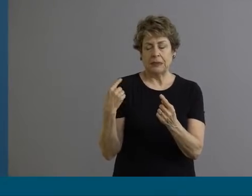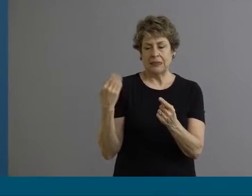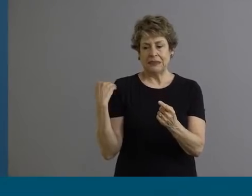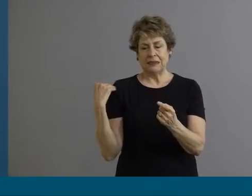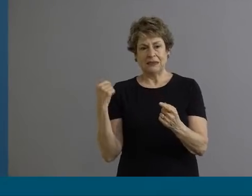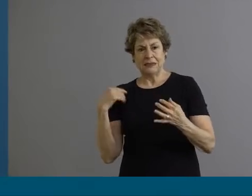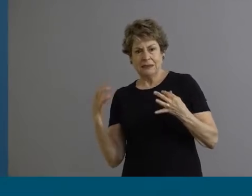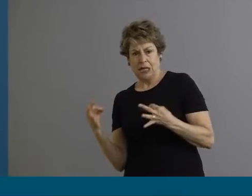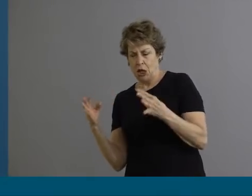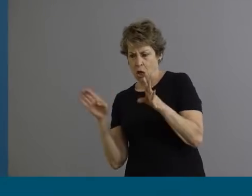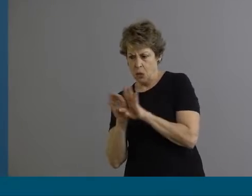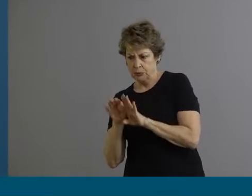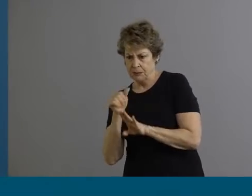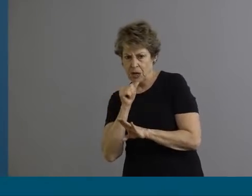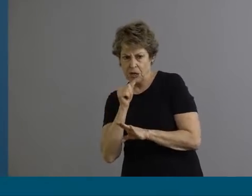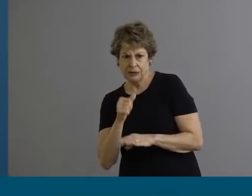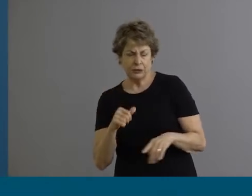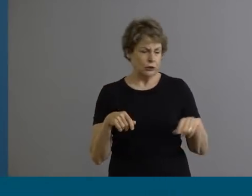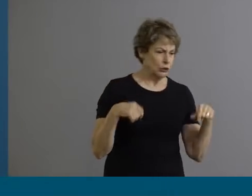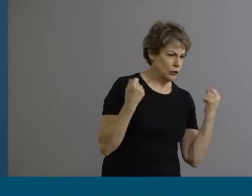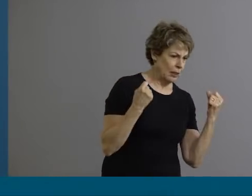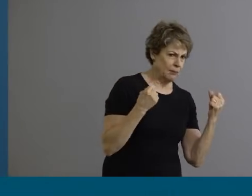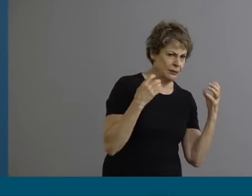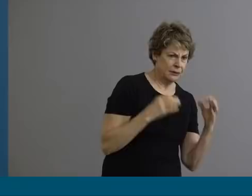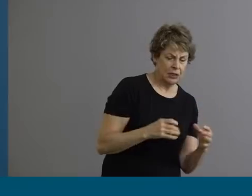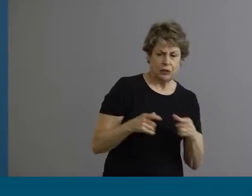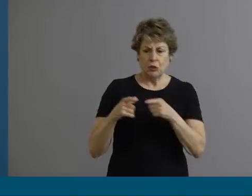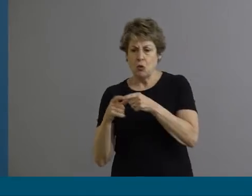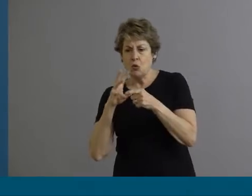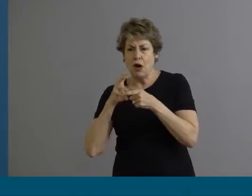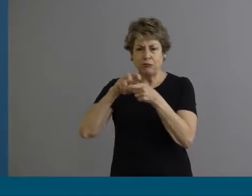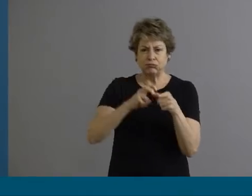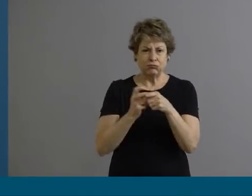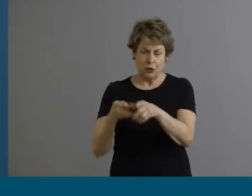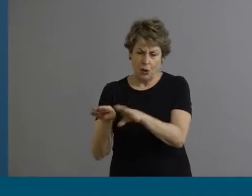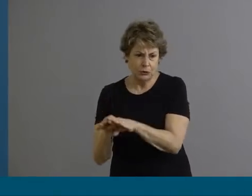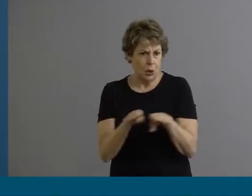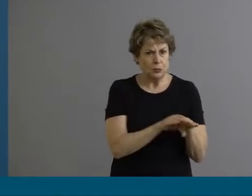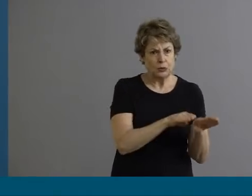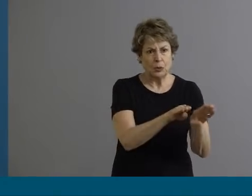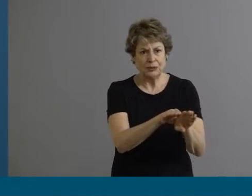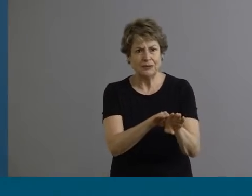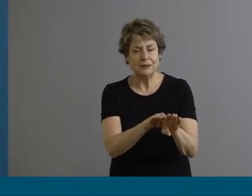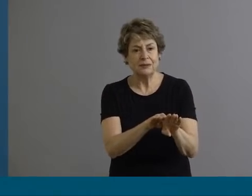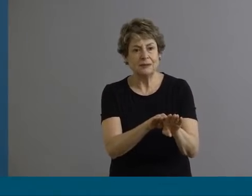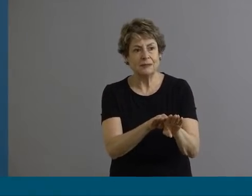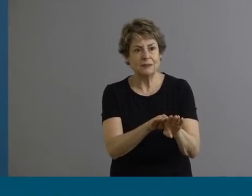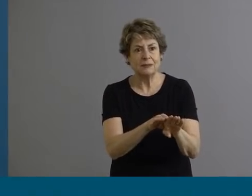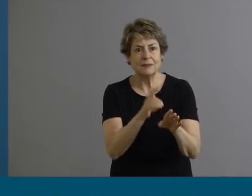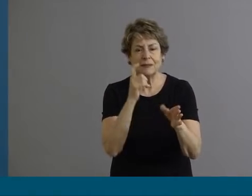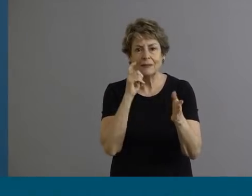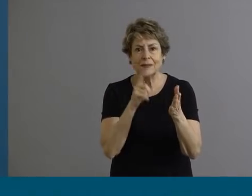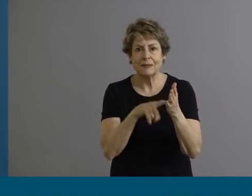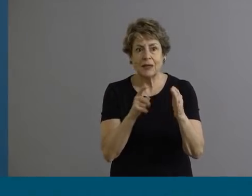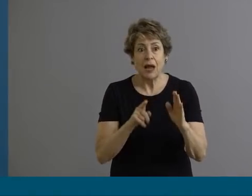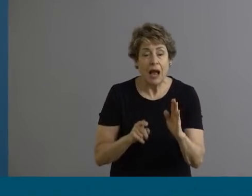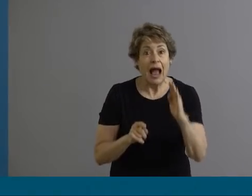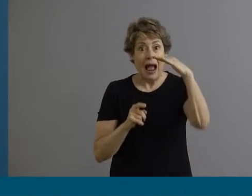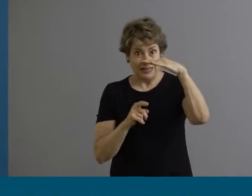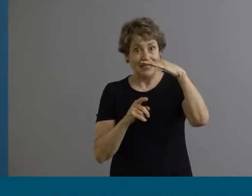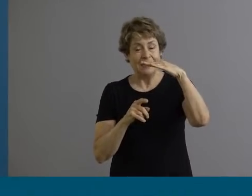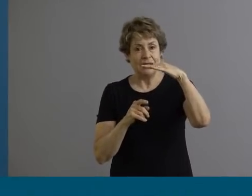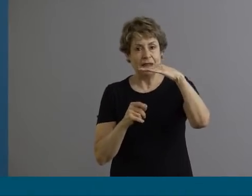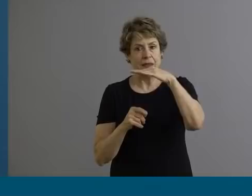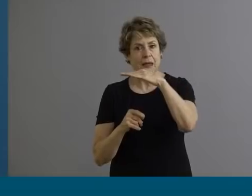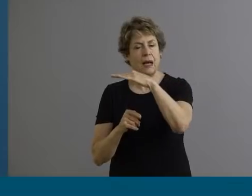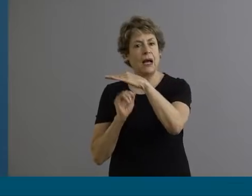and tubing and other things. You see a flattening. You see a plateau and even a day or two